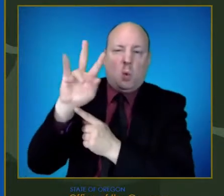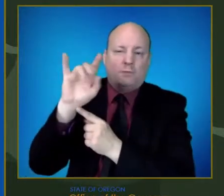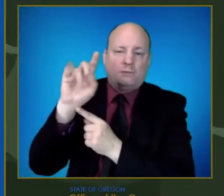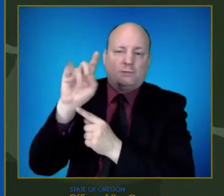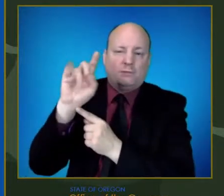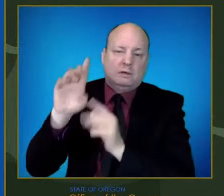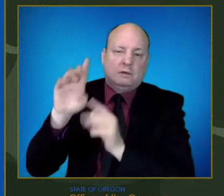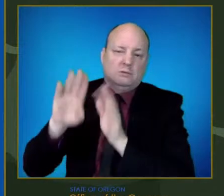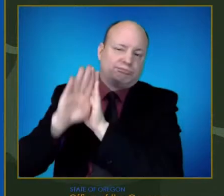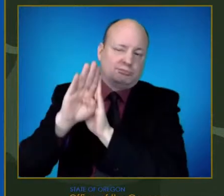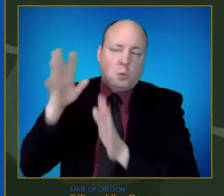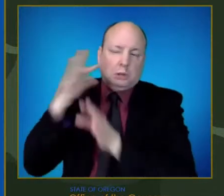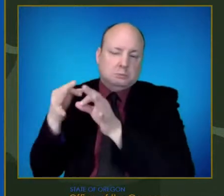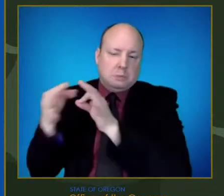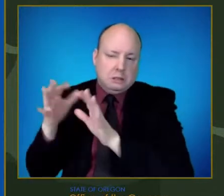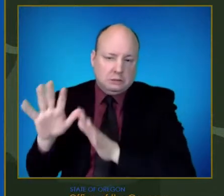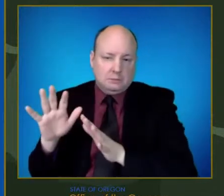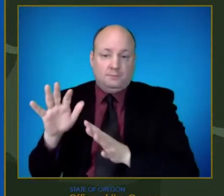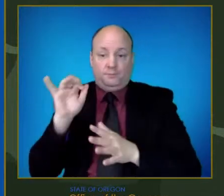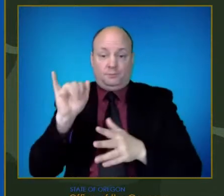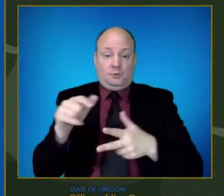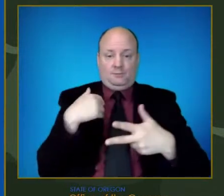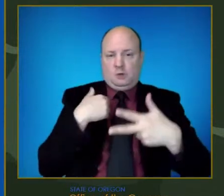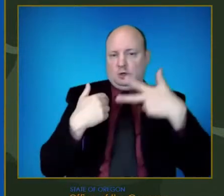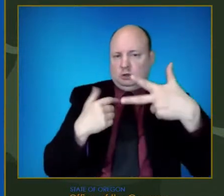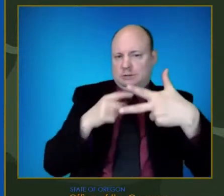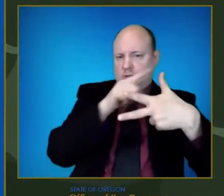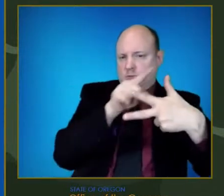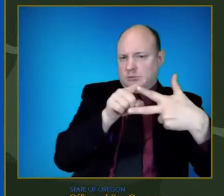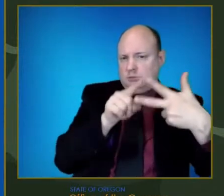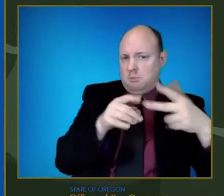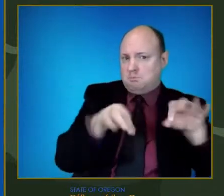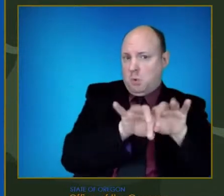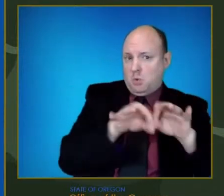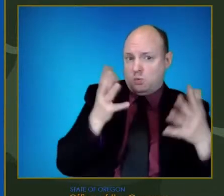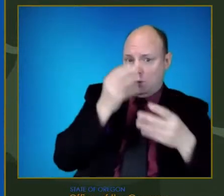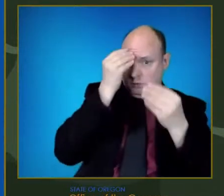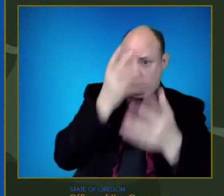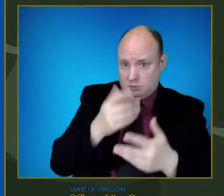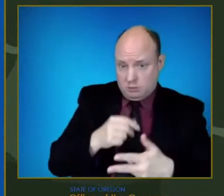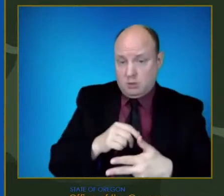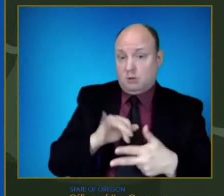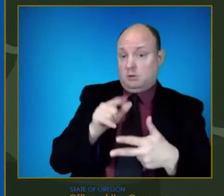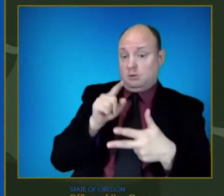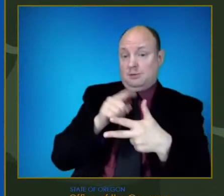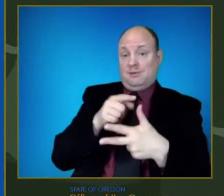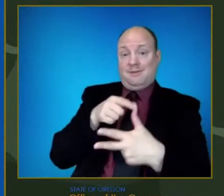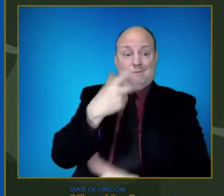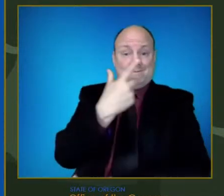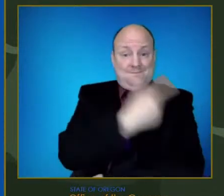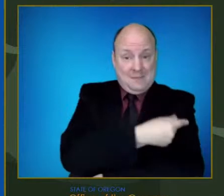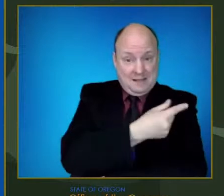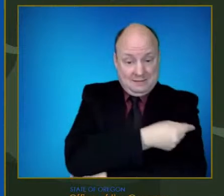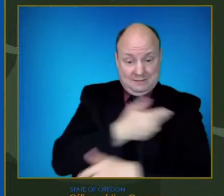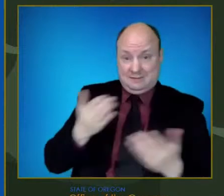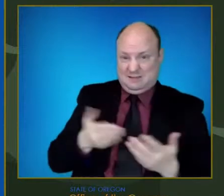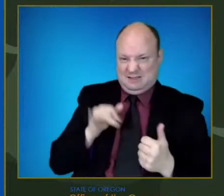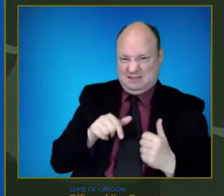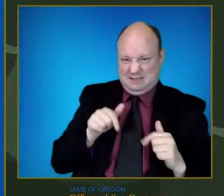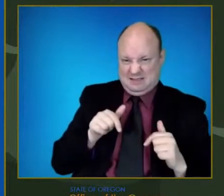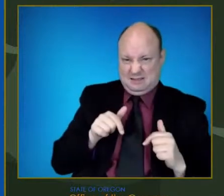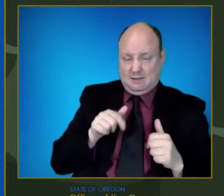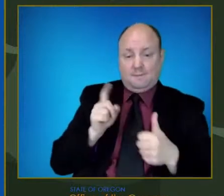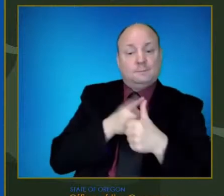Oregonian to know about the progress our state's COVID-19 vaccination effort is making. First, Oregon will not delay our